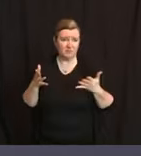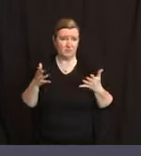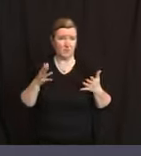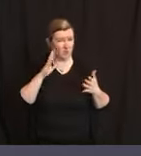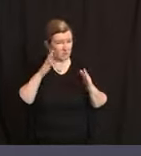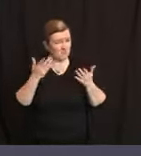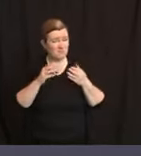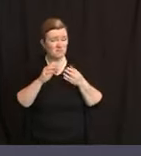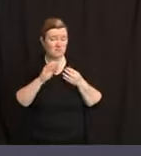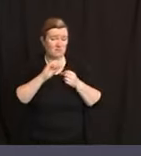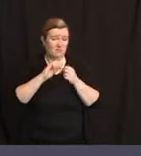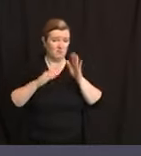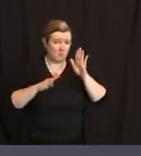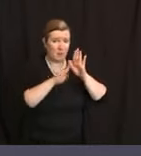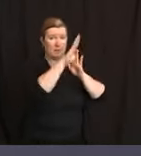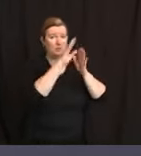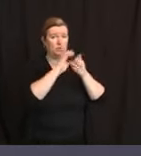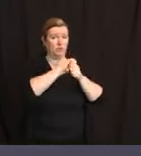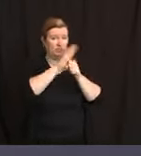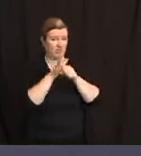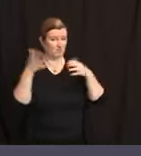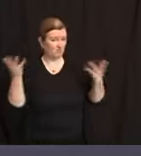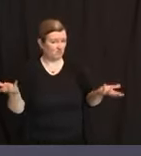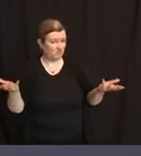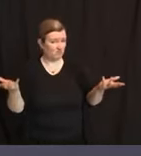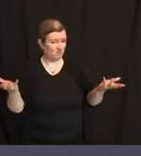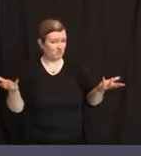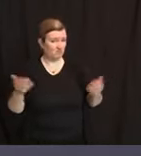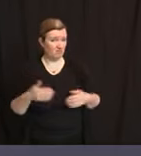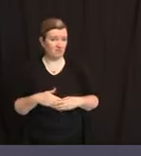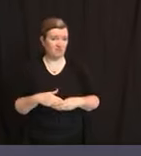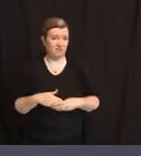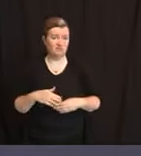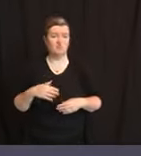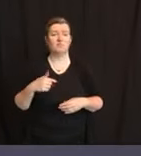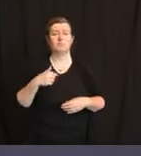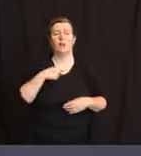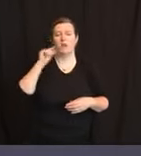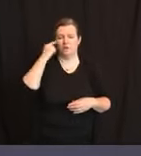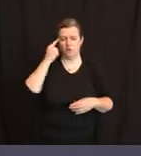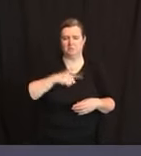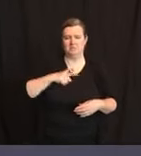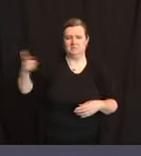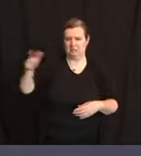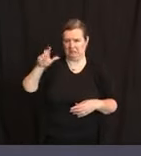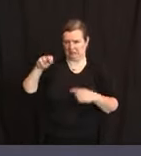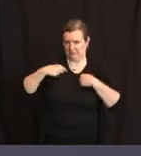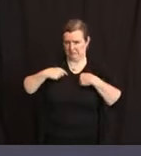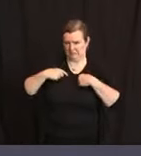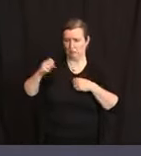is that? So I'll start, and maybe Len and Pat can come in behind me if that's all right.